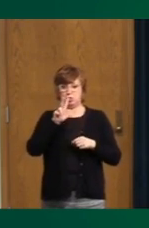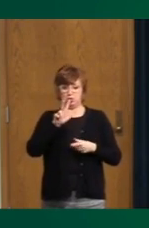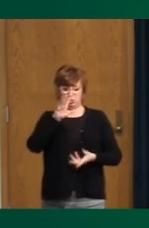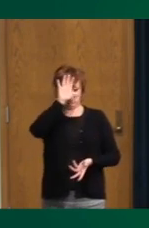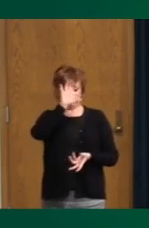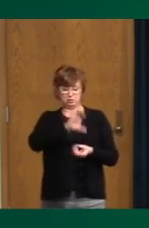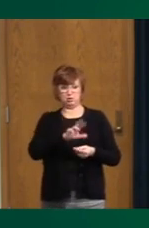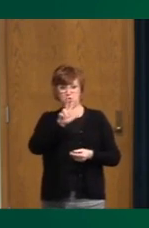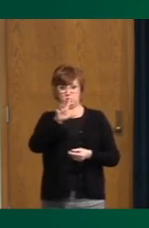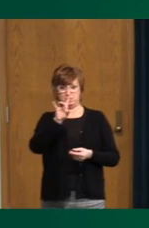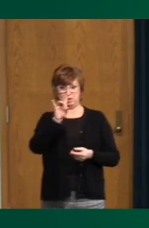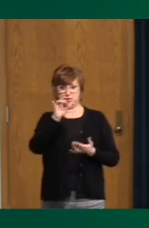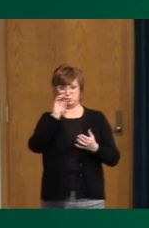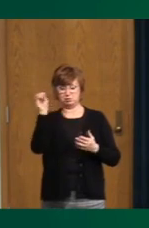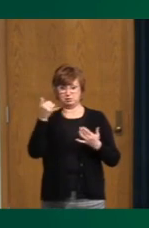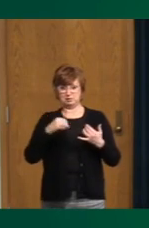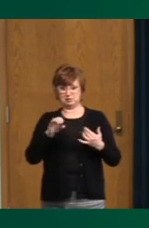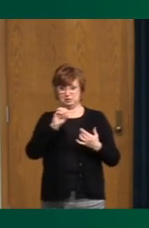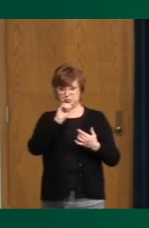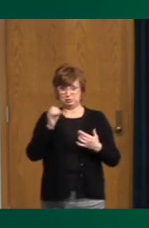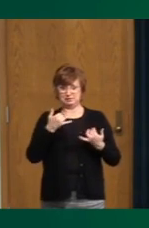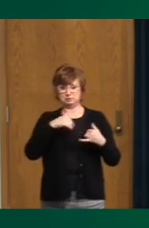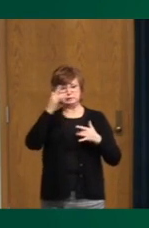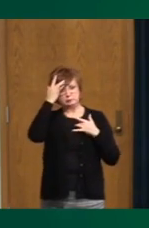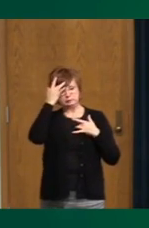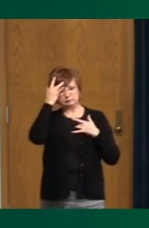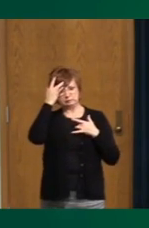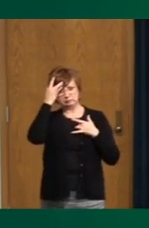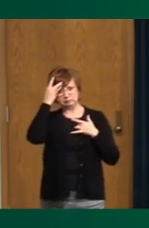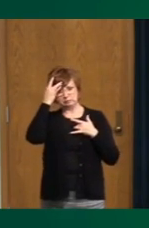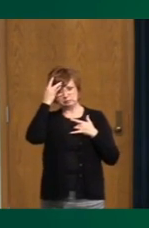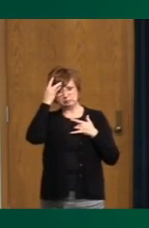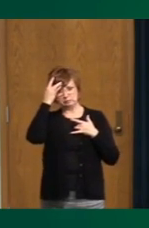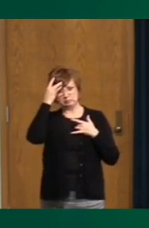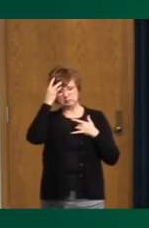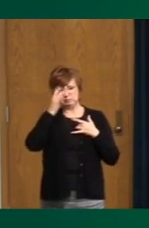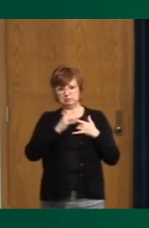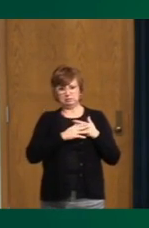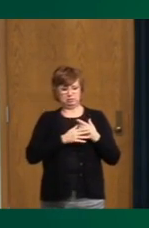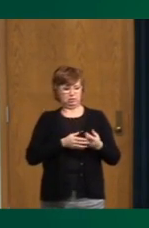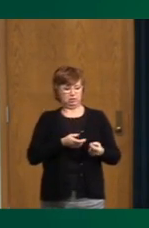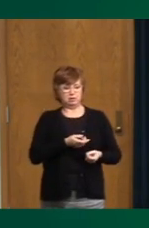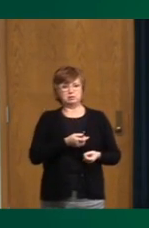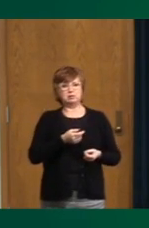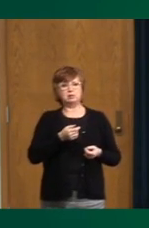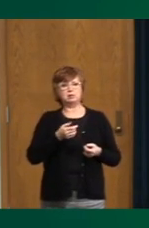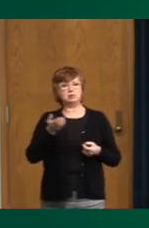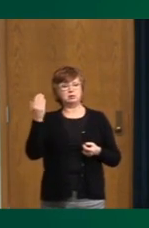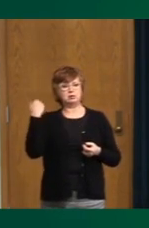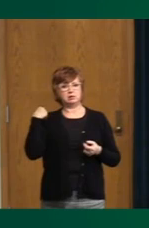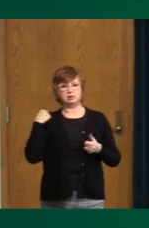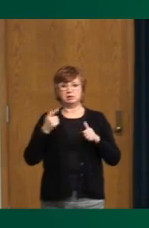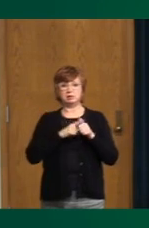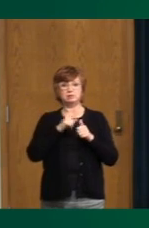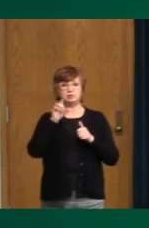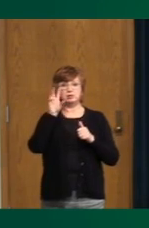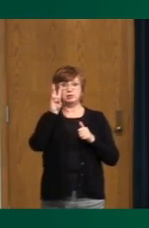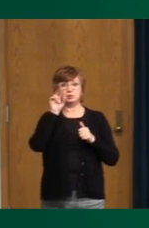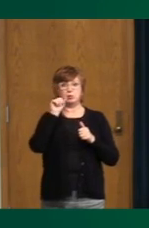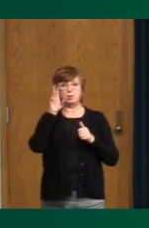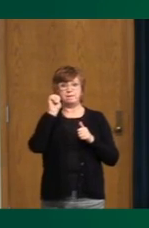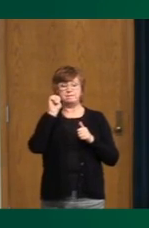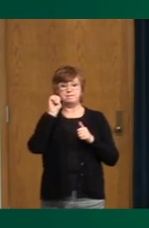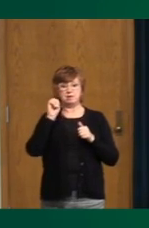considered active. So we can see how we are not only in our first sustained wave, it is